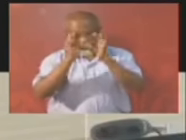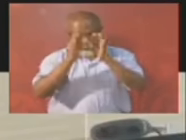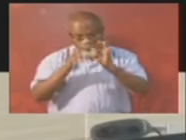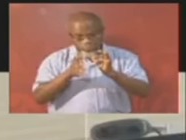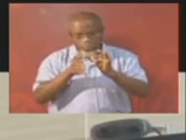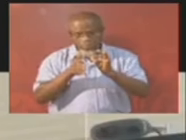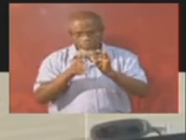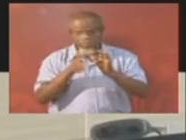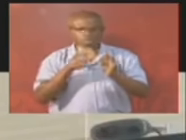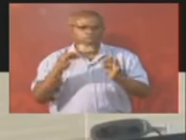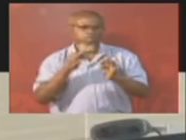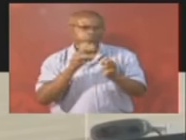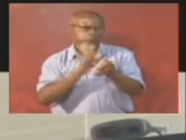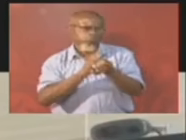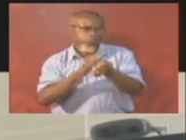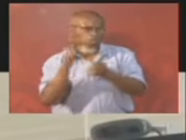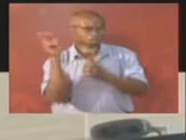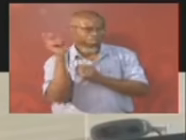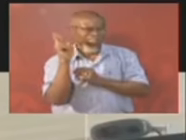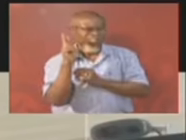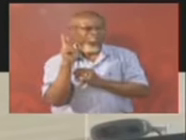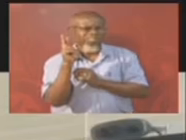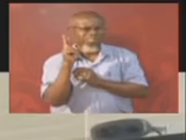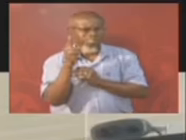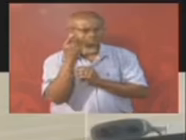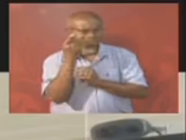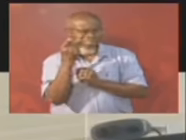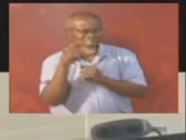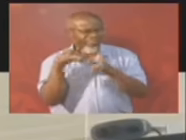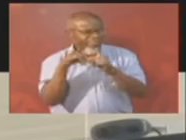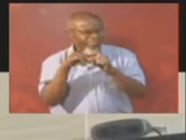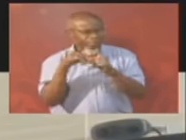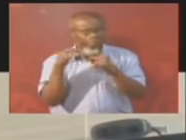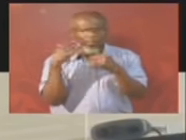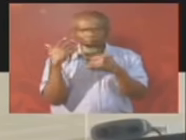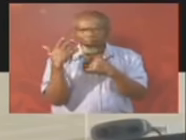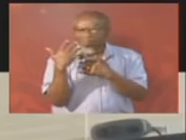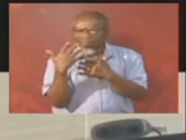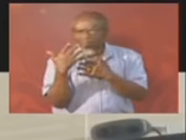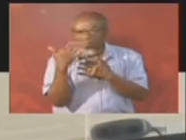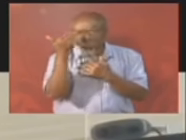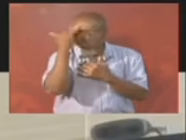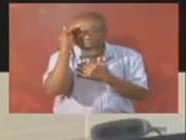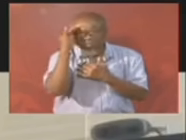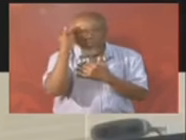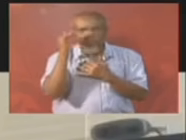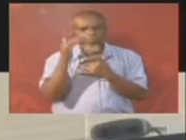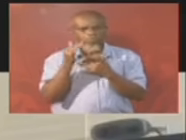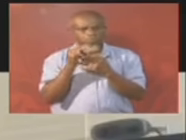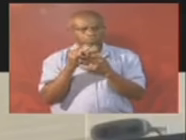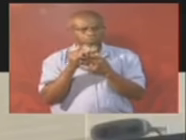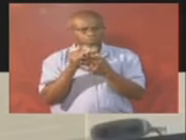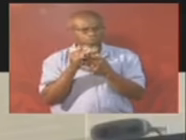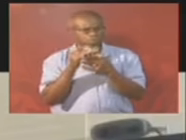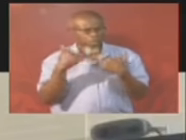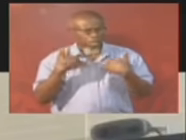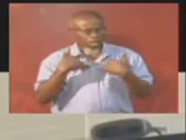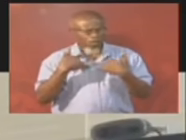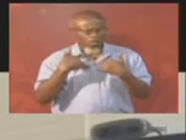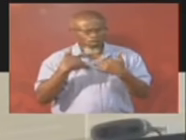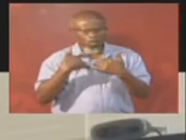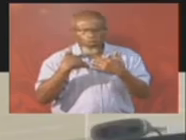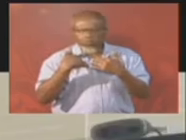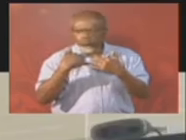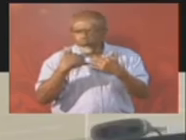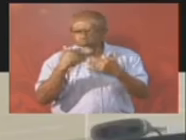Richards, I continue to be baffled, over these high numbers of infections even during a prolonged period of